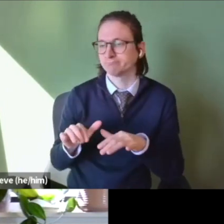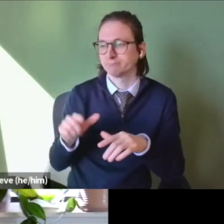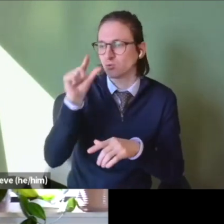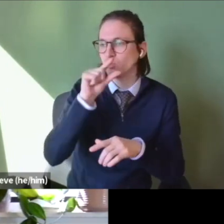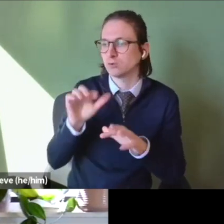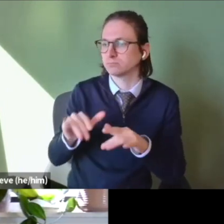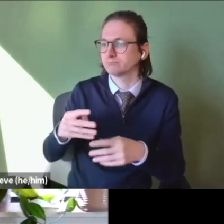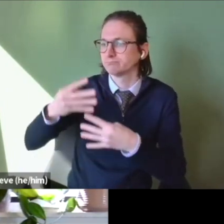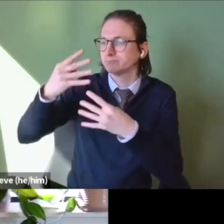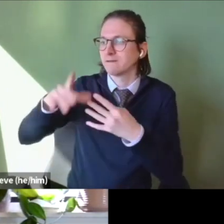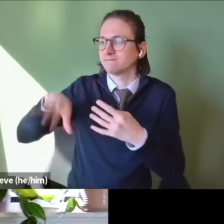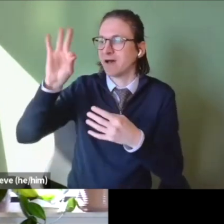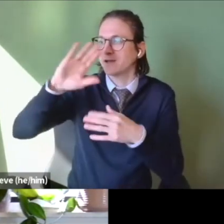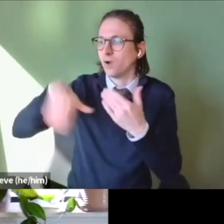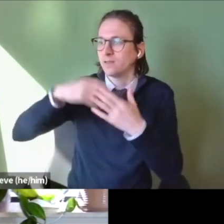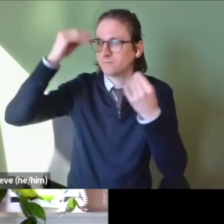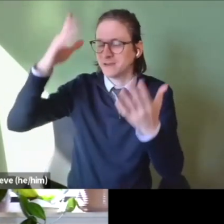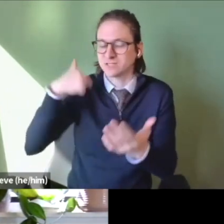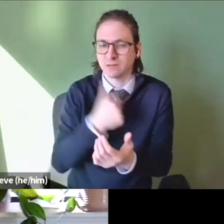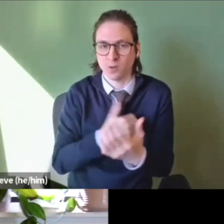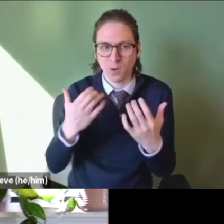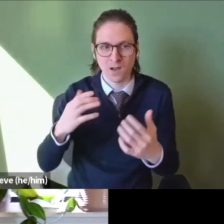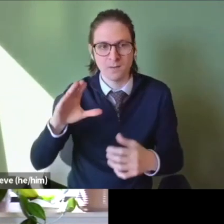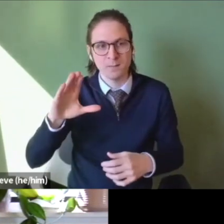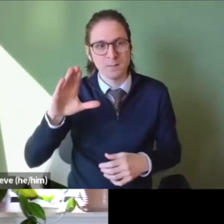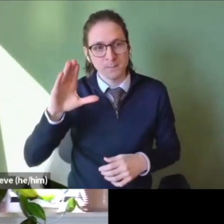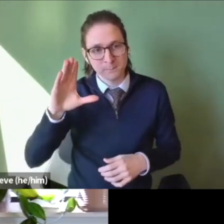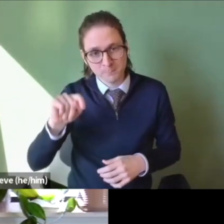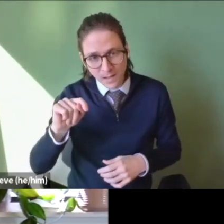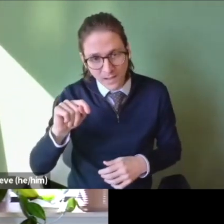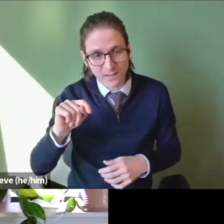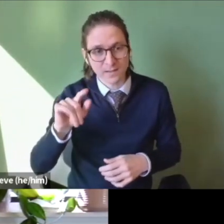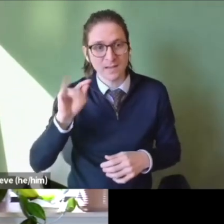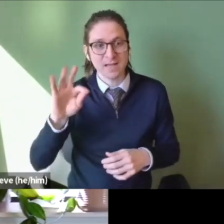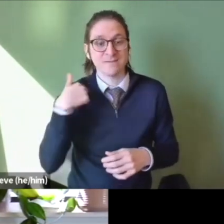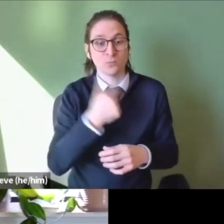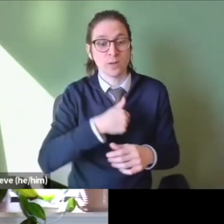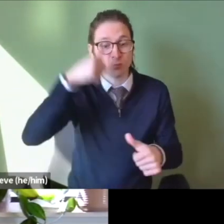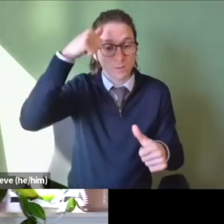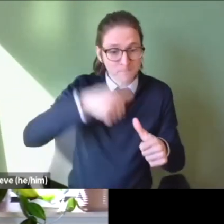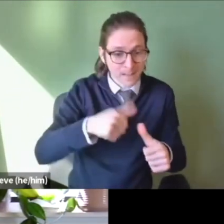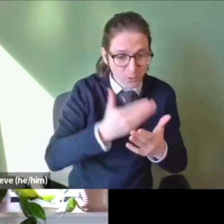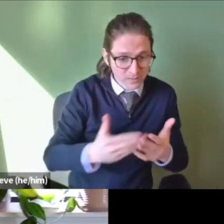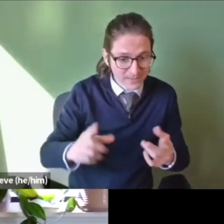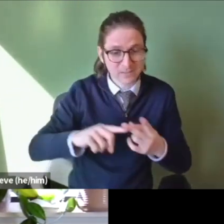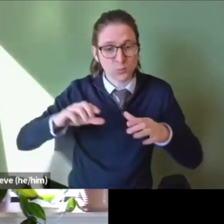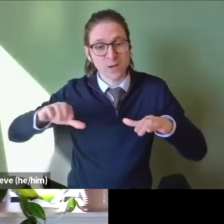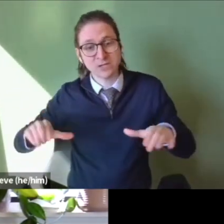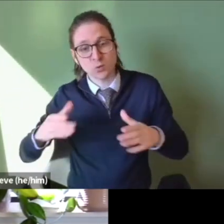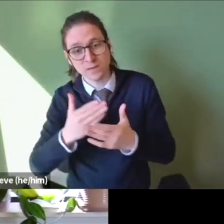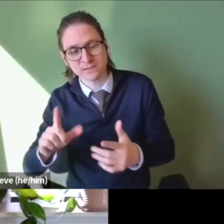be engaging with thinking and doing things and memorizing things in the service of growing yourself as